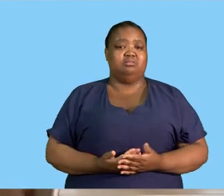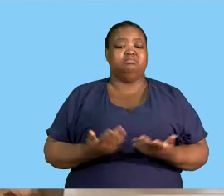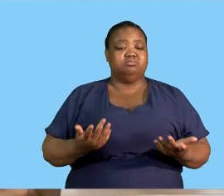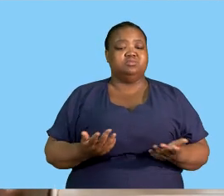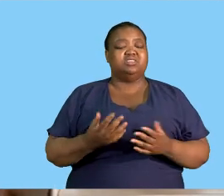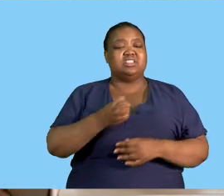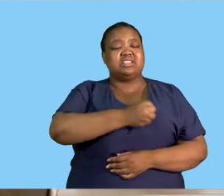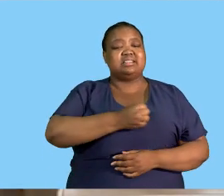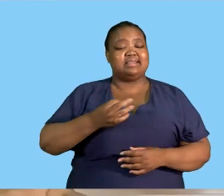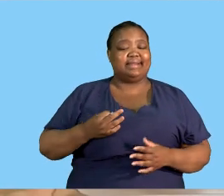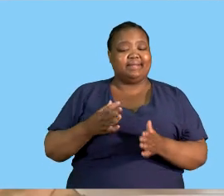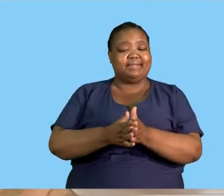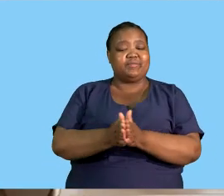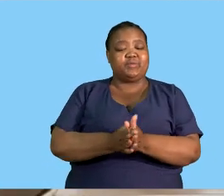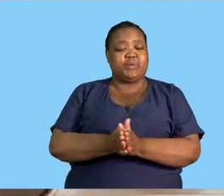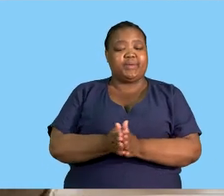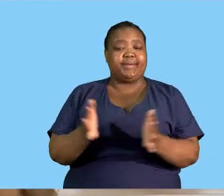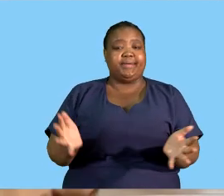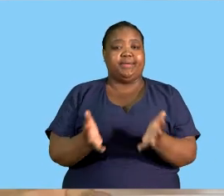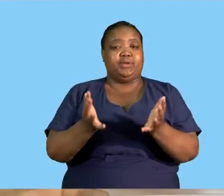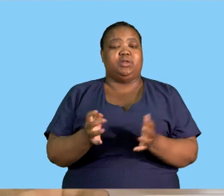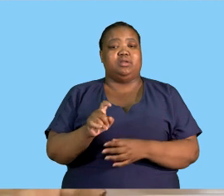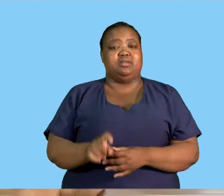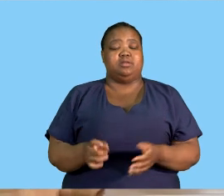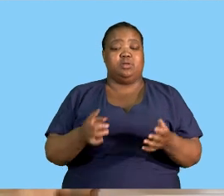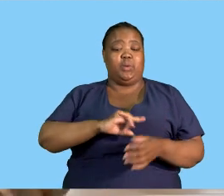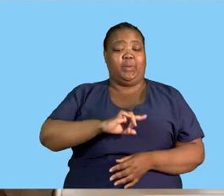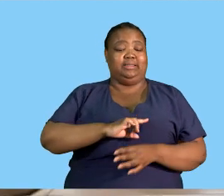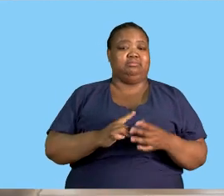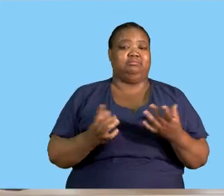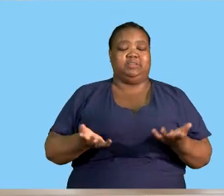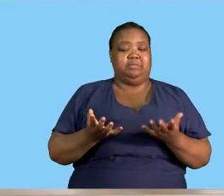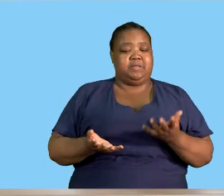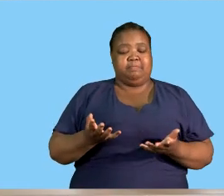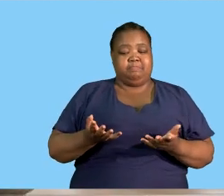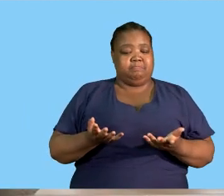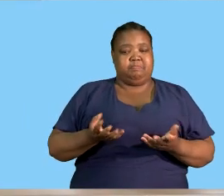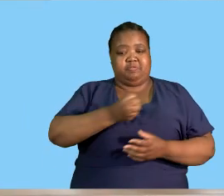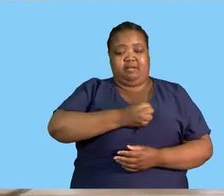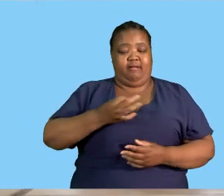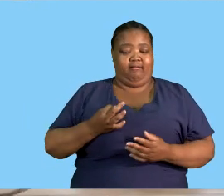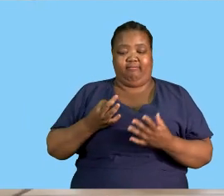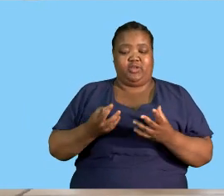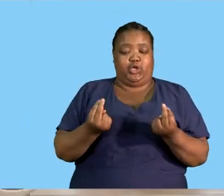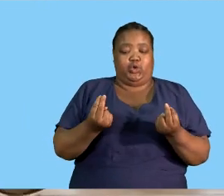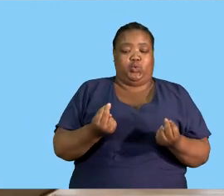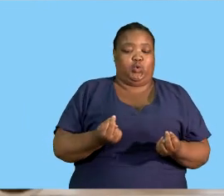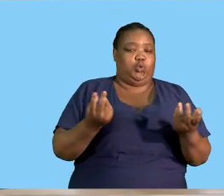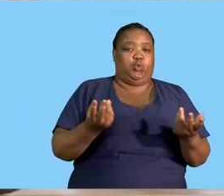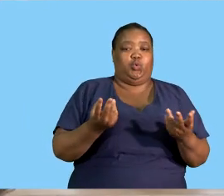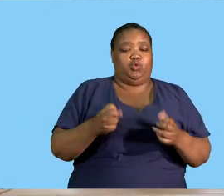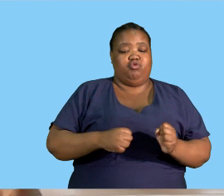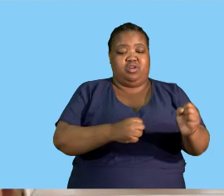everybody understands. And also you need to motivate the staff, because sometimes the staff is not willing to take on the new